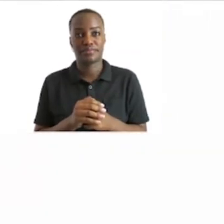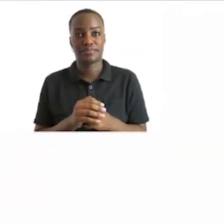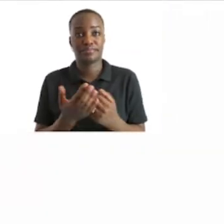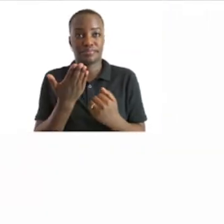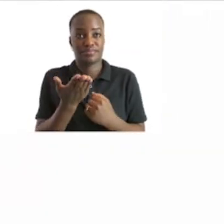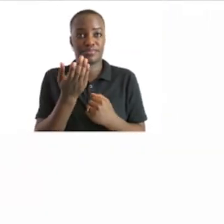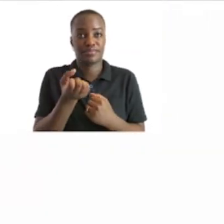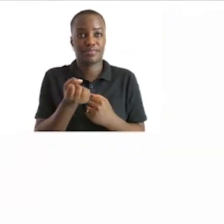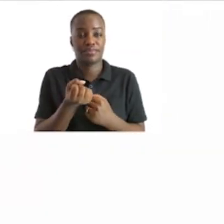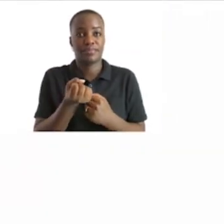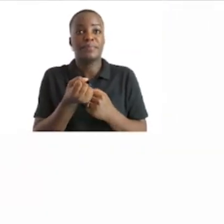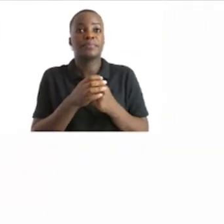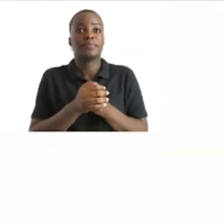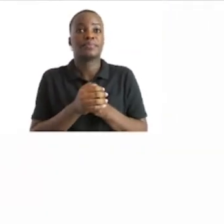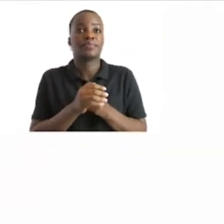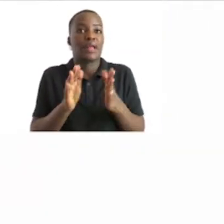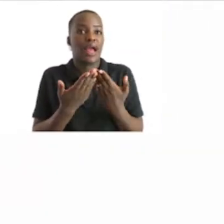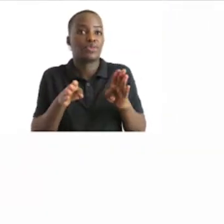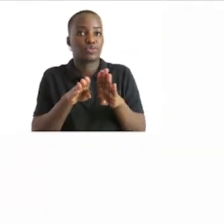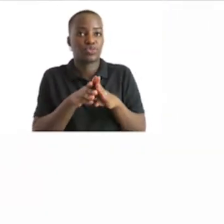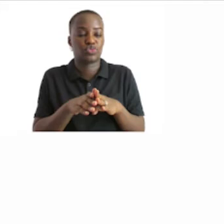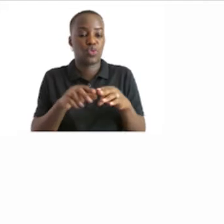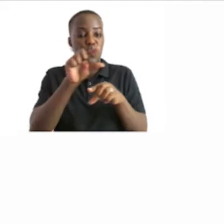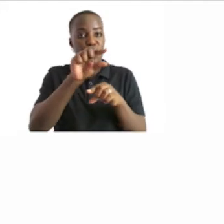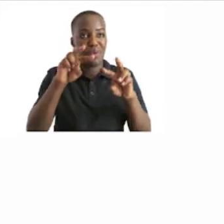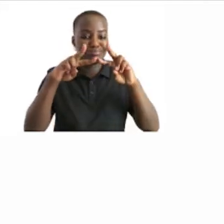Here, I'm going to teach you how to do a